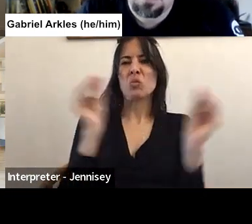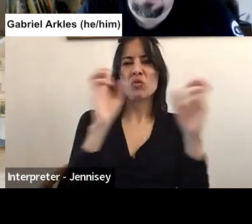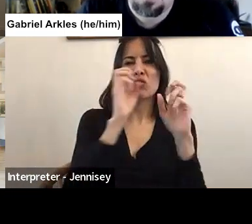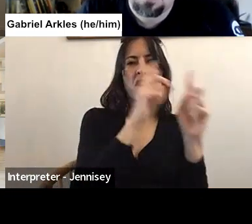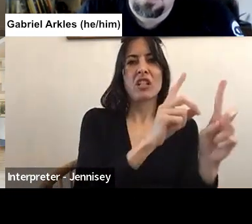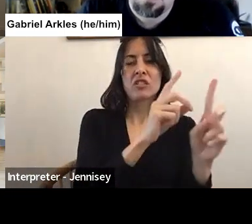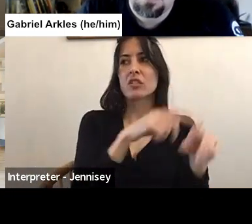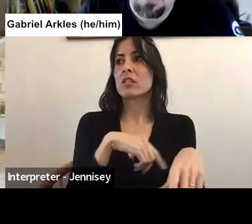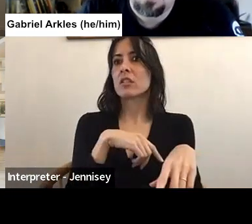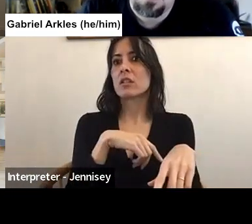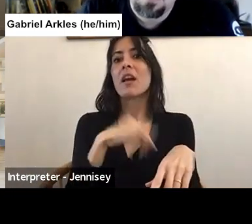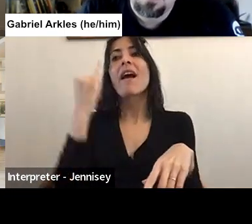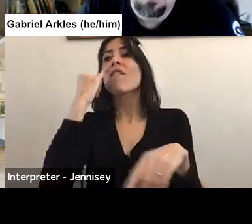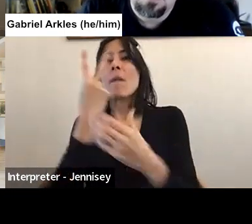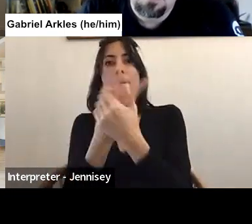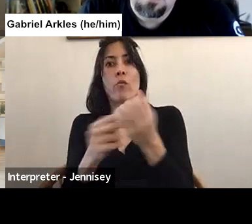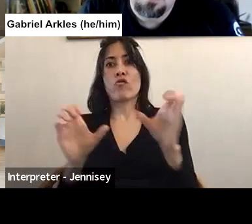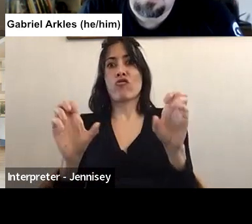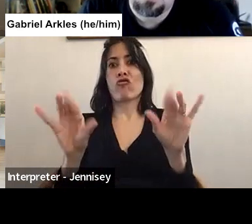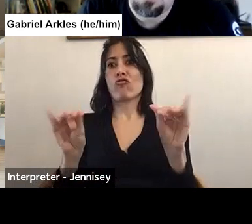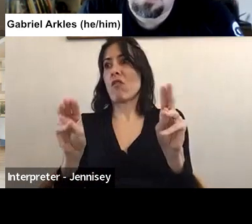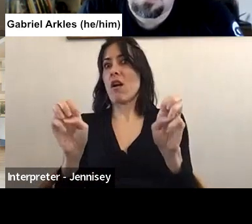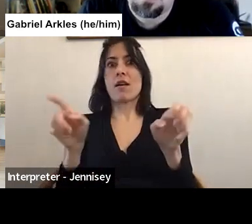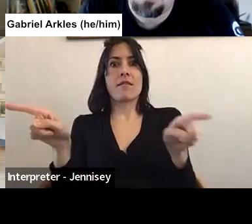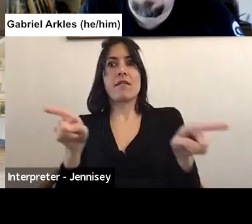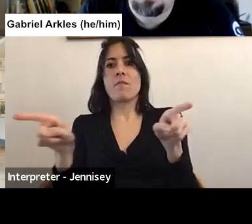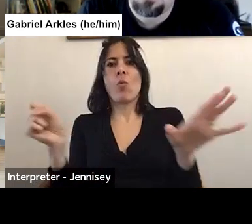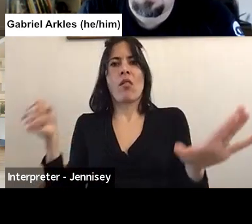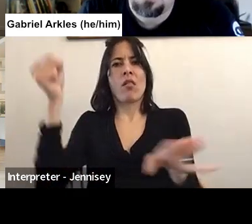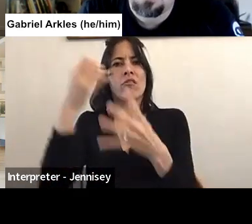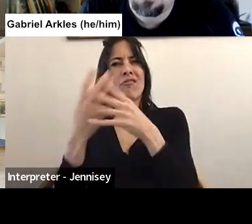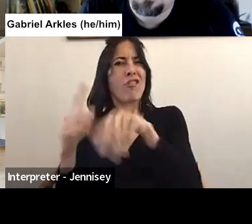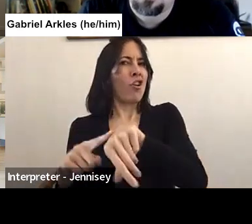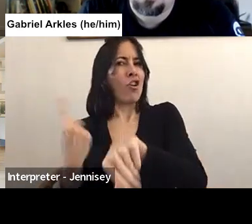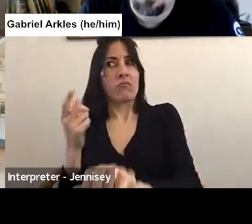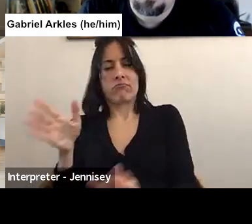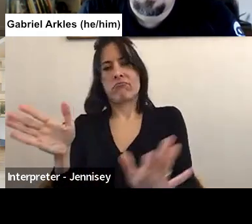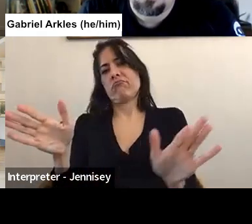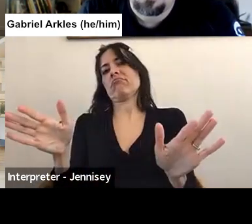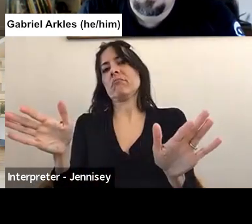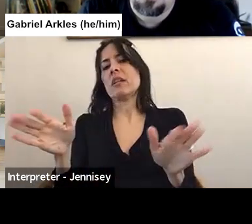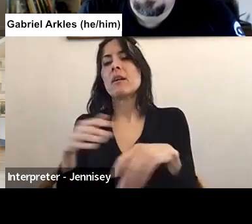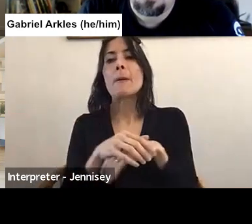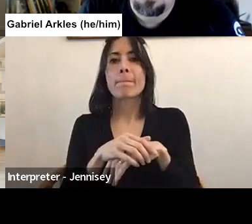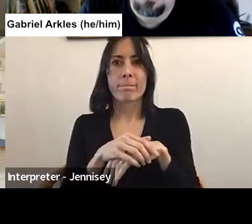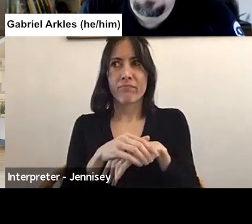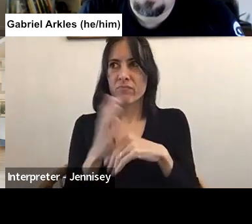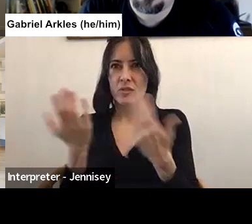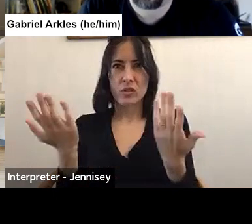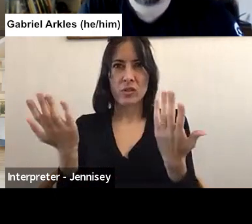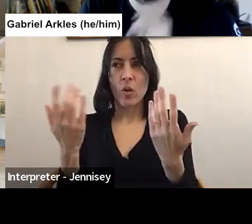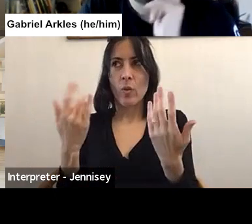and that I should have 10 babies and 8 baby daddies. And because I don't, that means that I'm a bigger threat to the system,